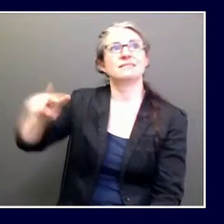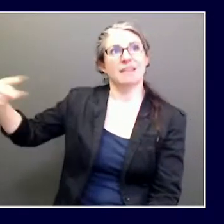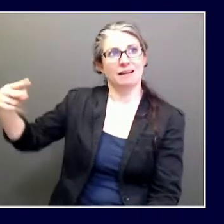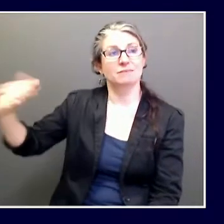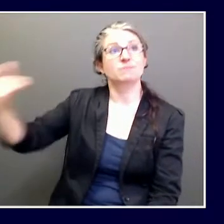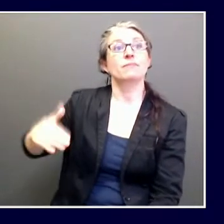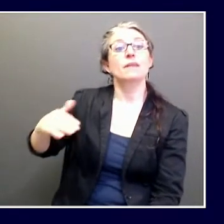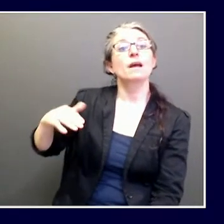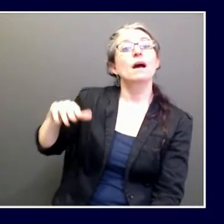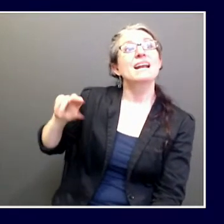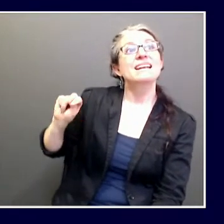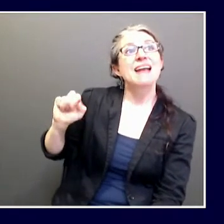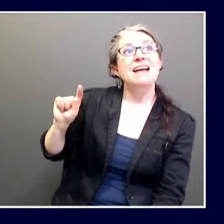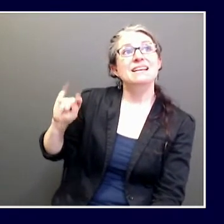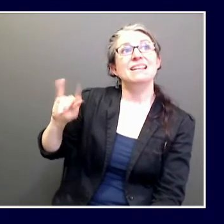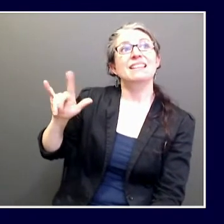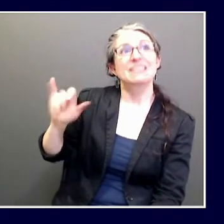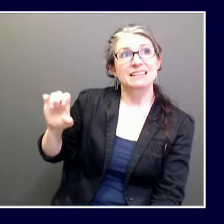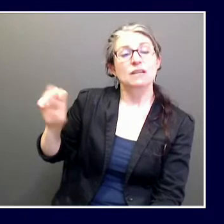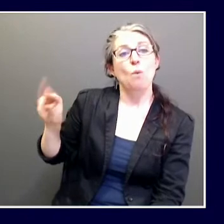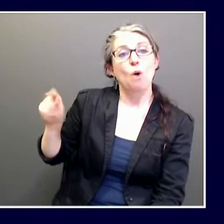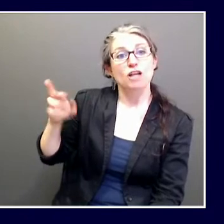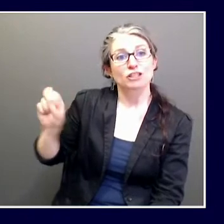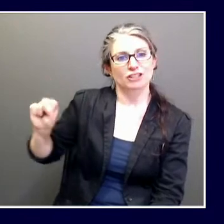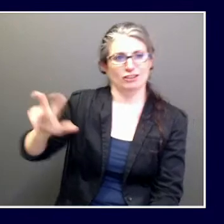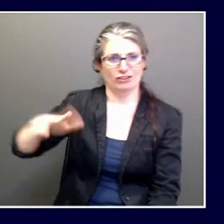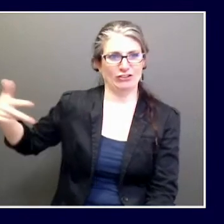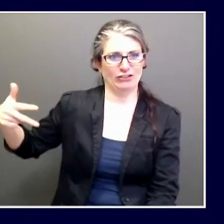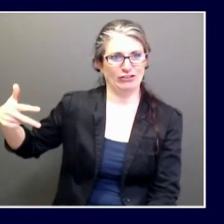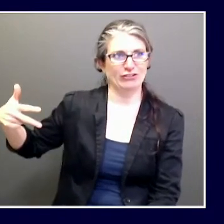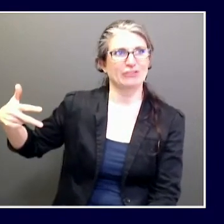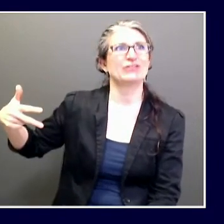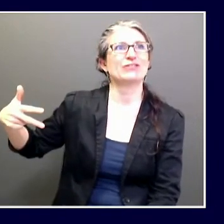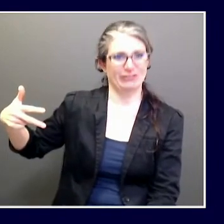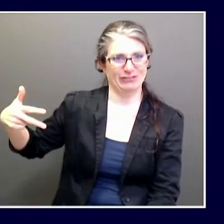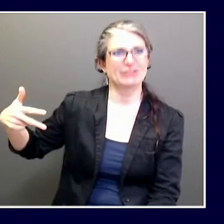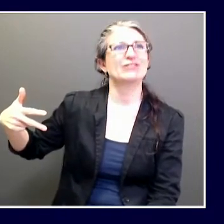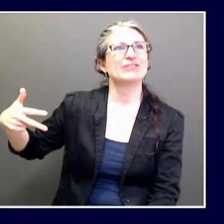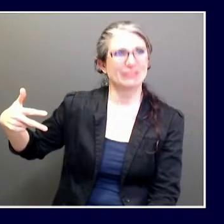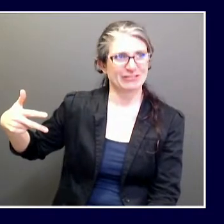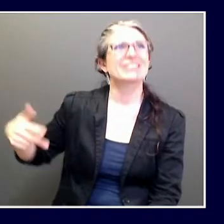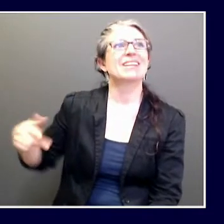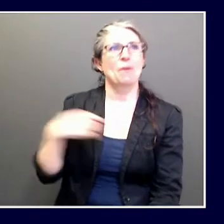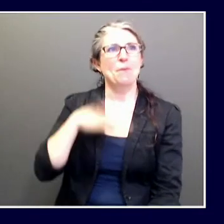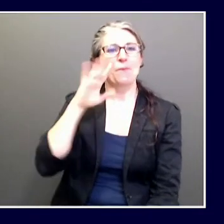All of these videos can be seen on Maine CDC's YouTube website.